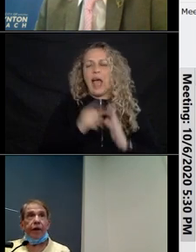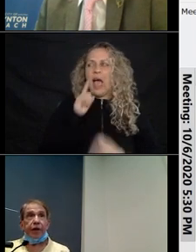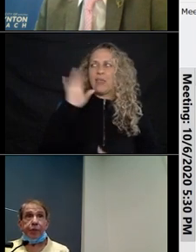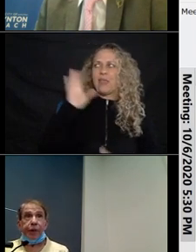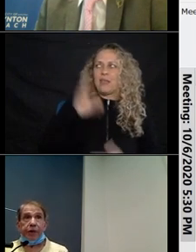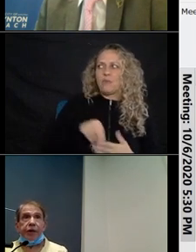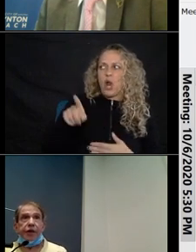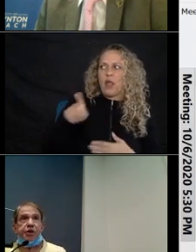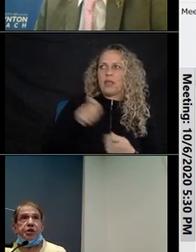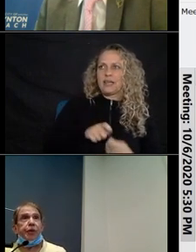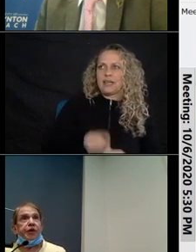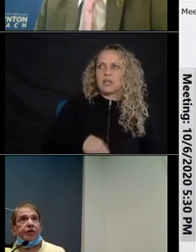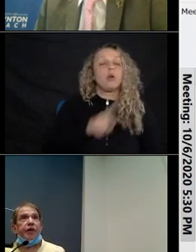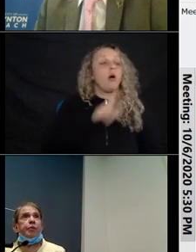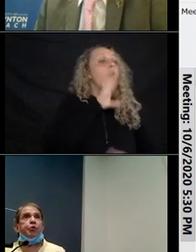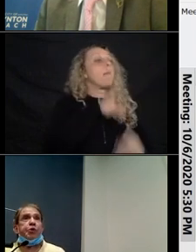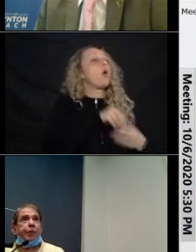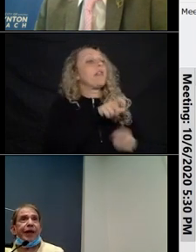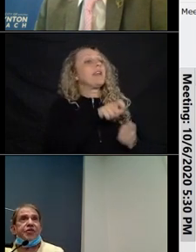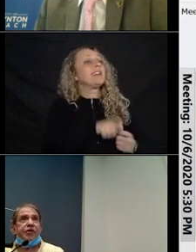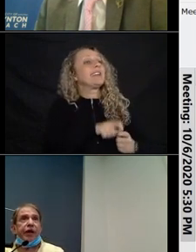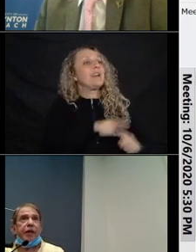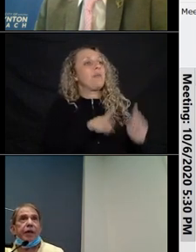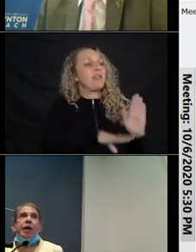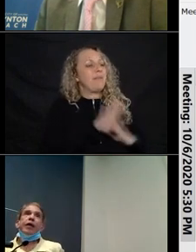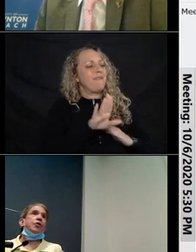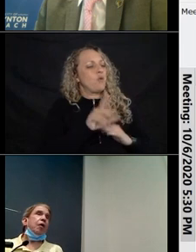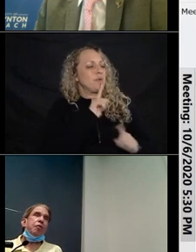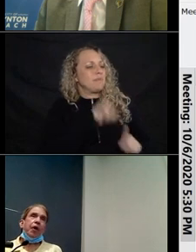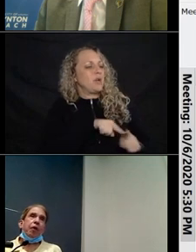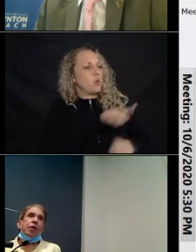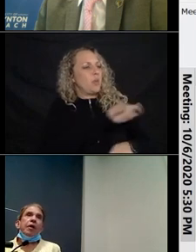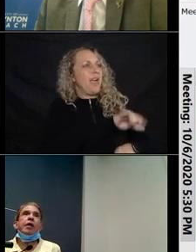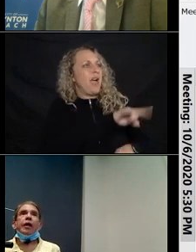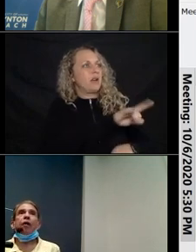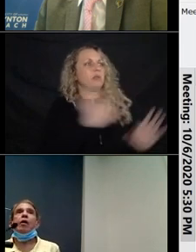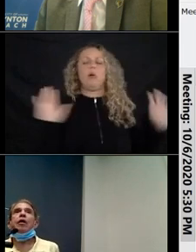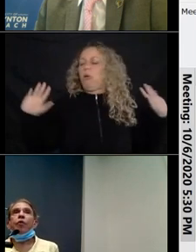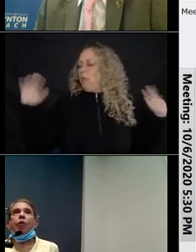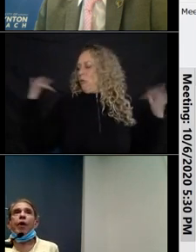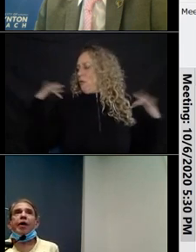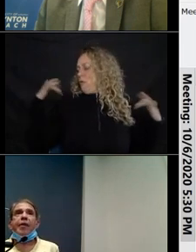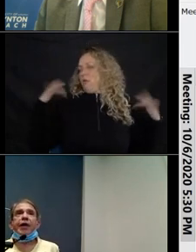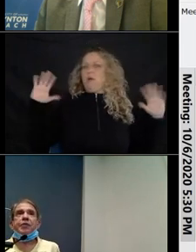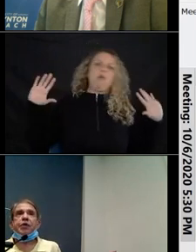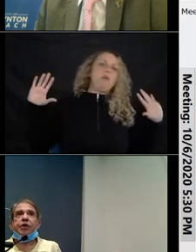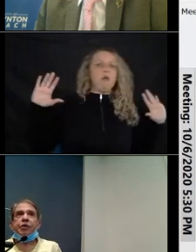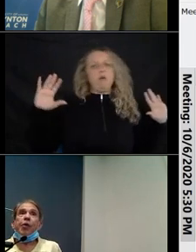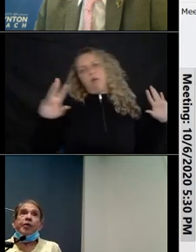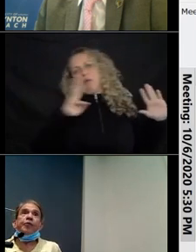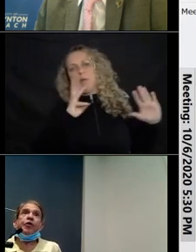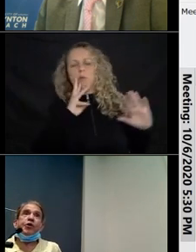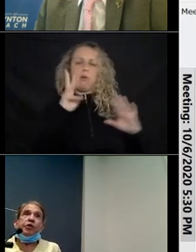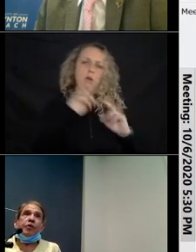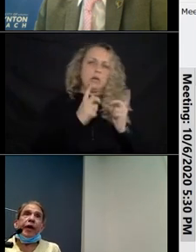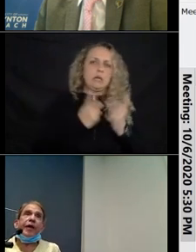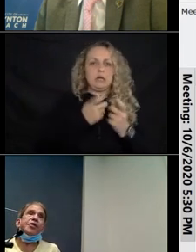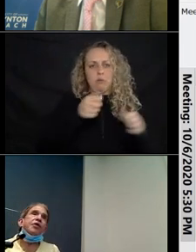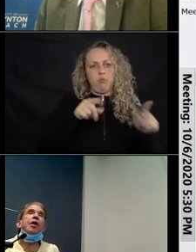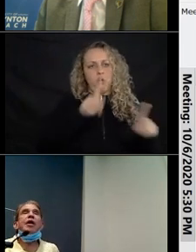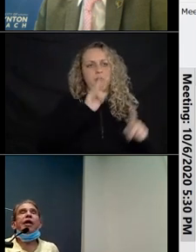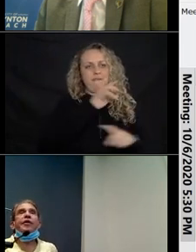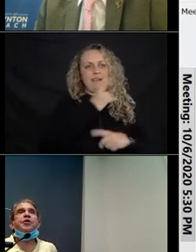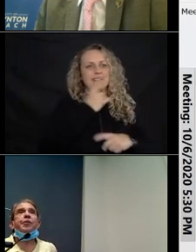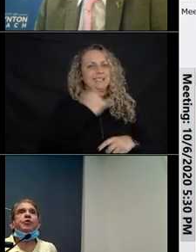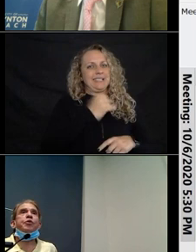the conditions. It's part of the conditions, but the developer's response to that is, oh no, you know, the water management district permit for Silver